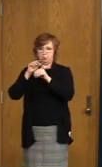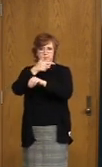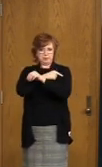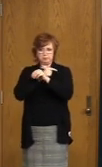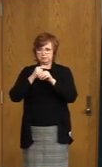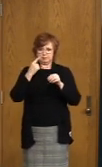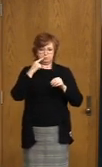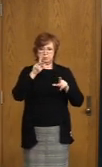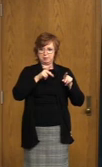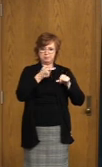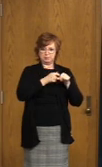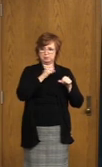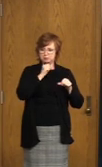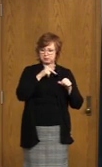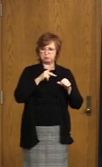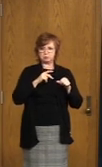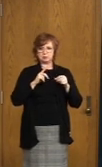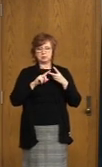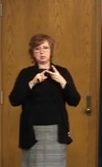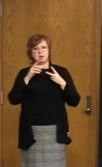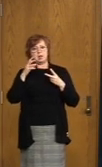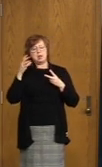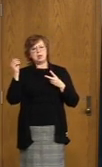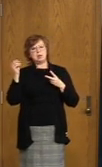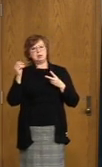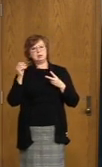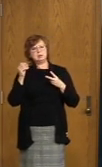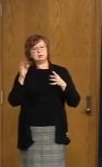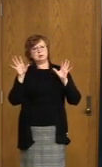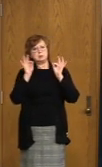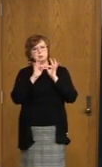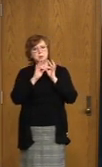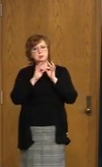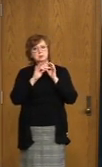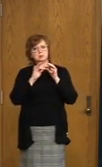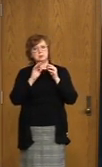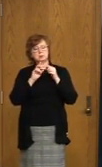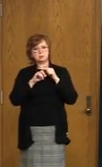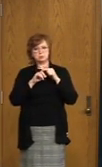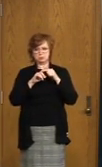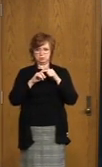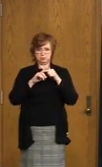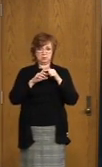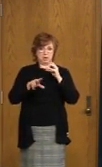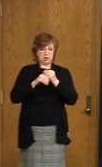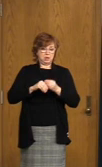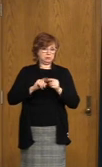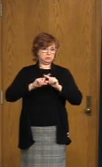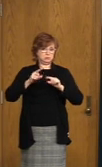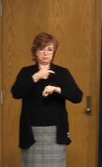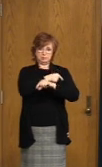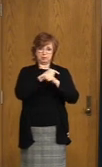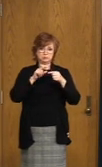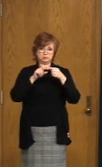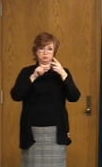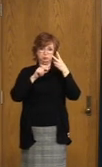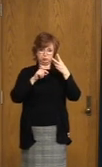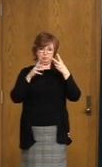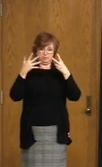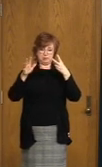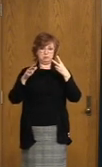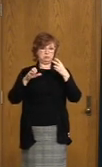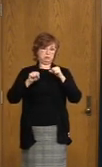quickly. And to also to look to approving additional types of COVID vaccines for use here in Canada.